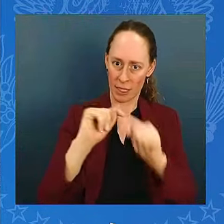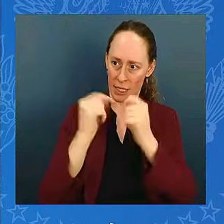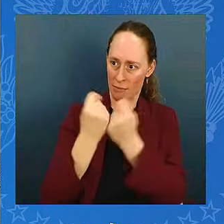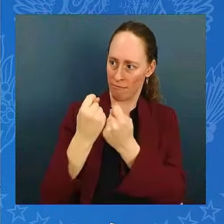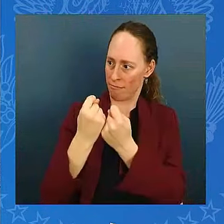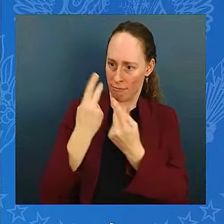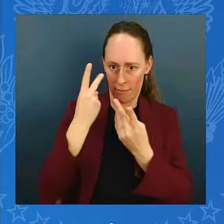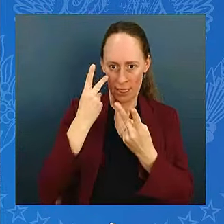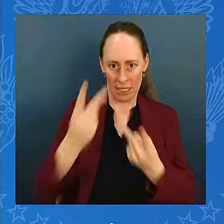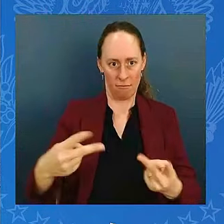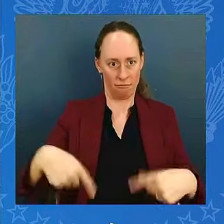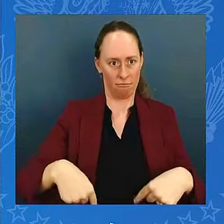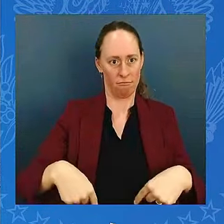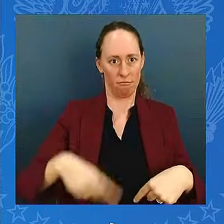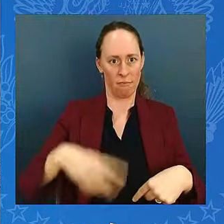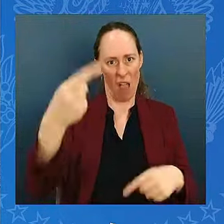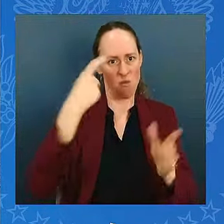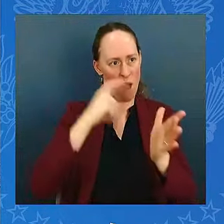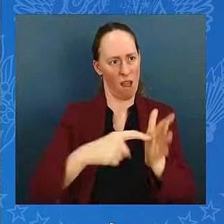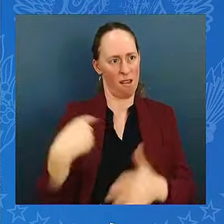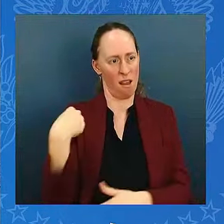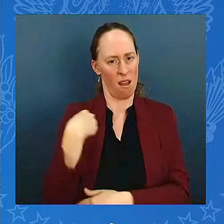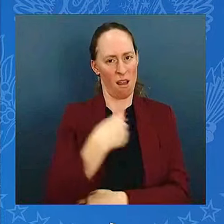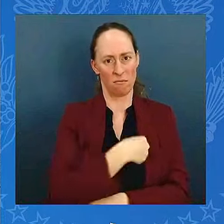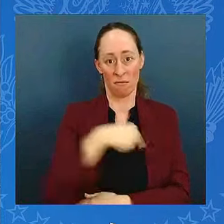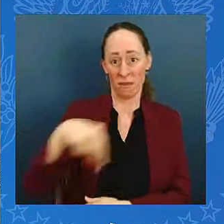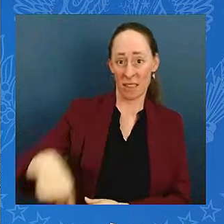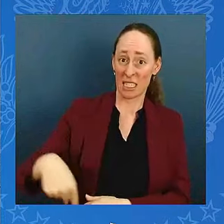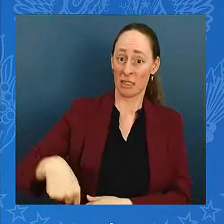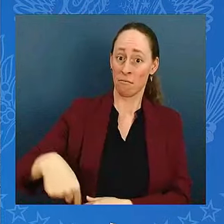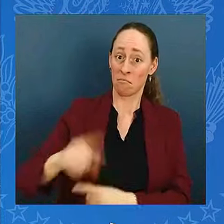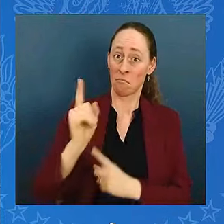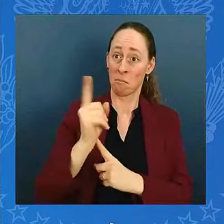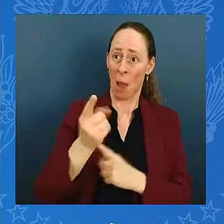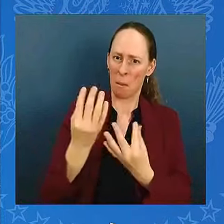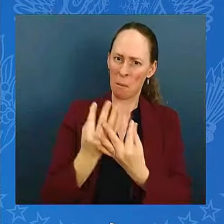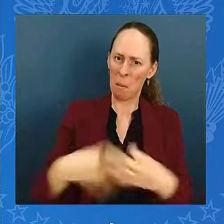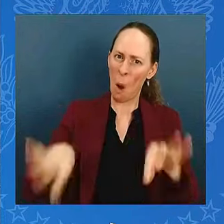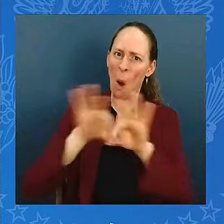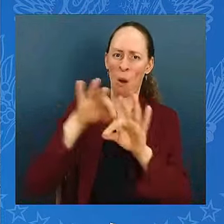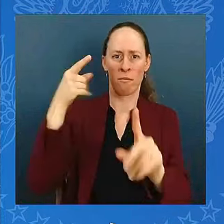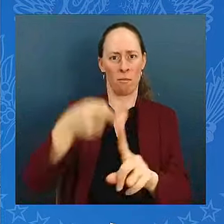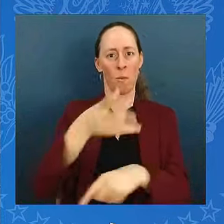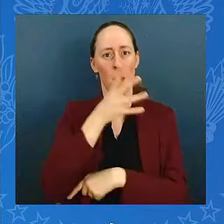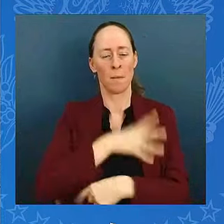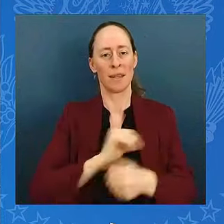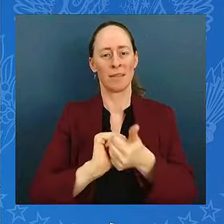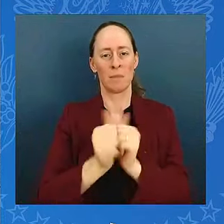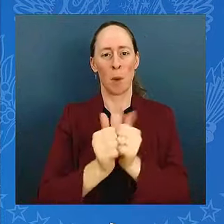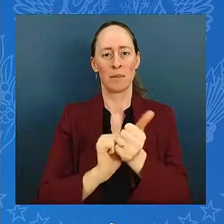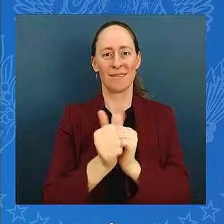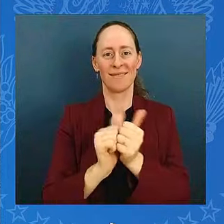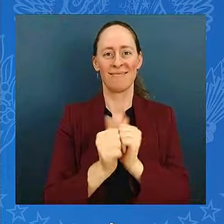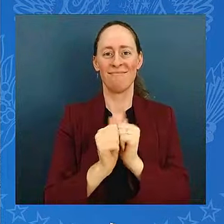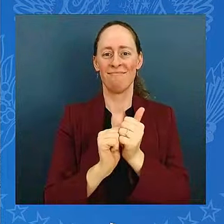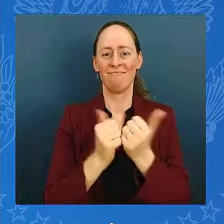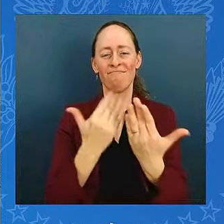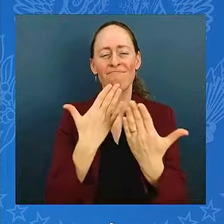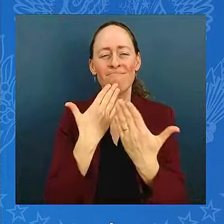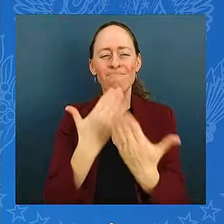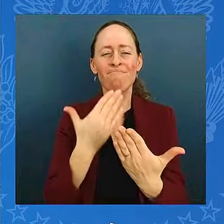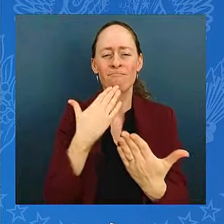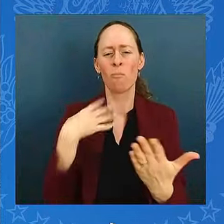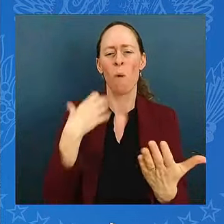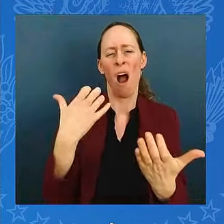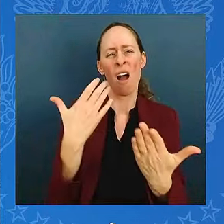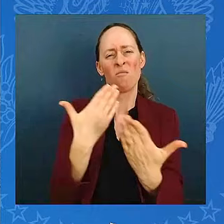women's sports. Firstly, I have to thank my teammates for their grit and perseverance to